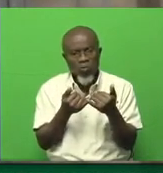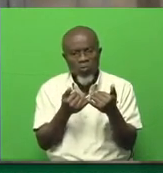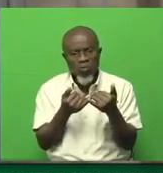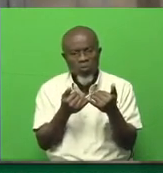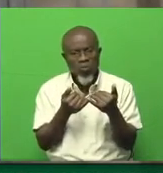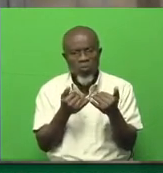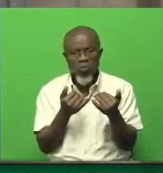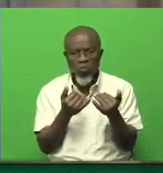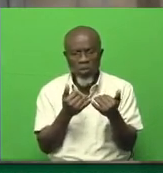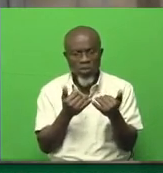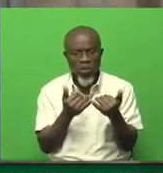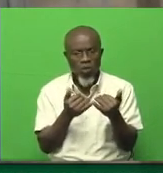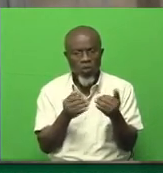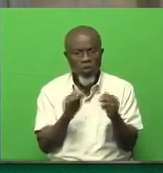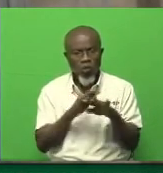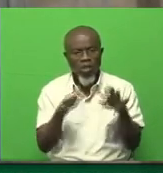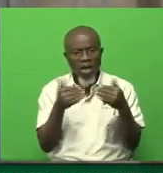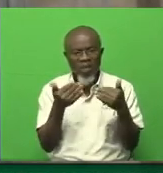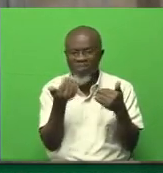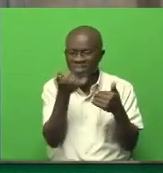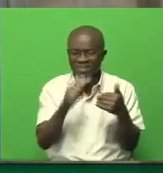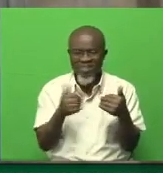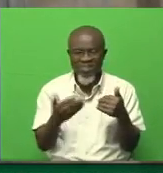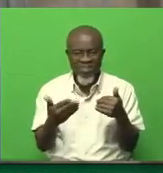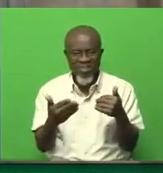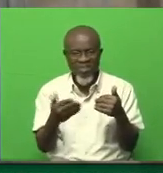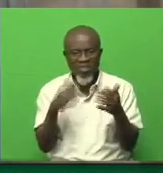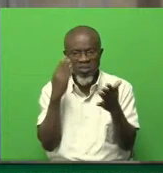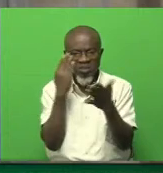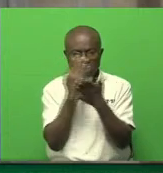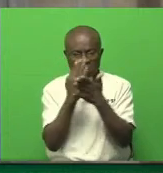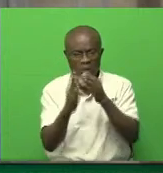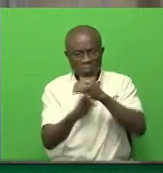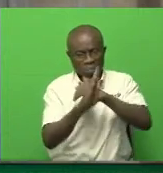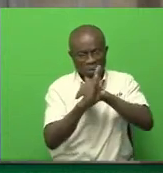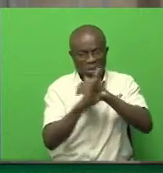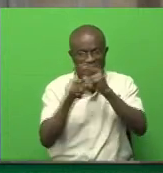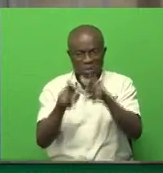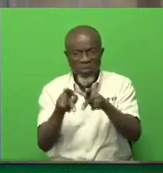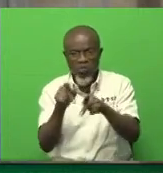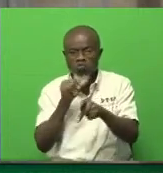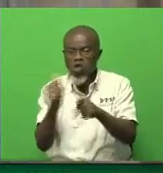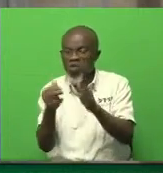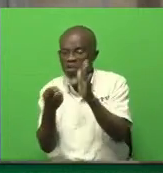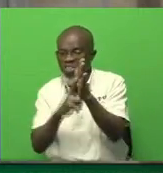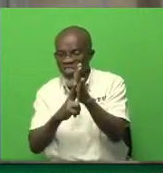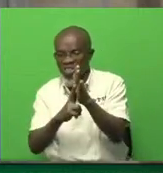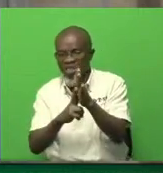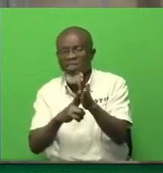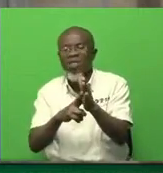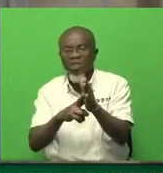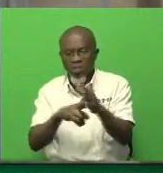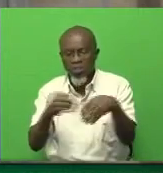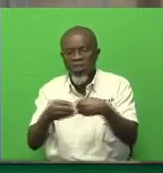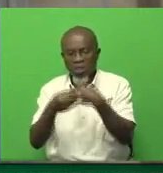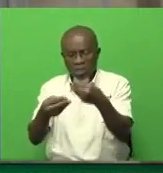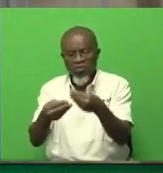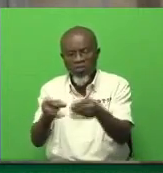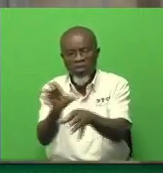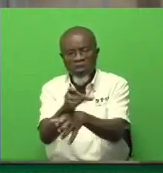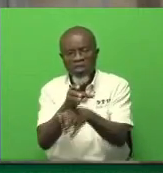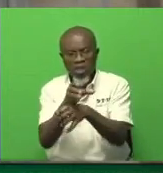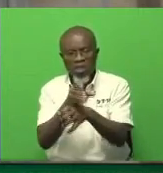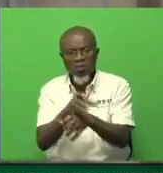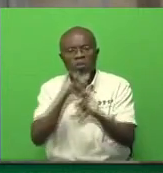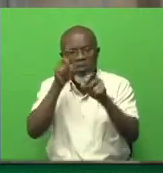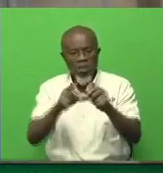to and being in possession of drugs dental equipment and other paraphernalia pertaining to dentistry and we need